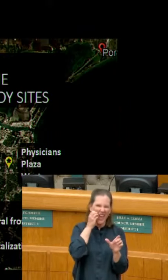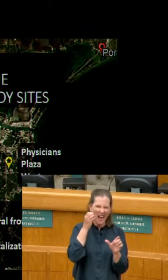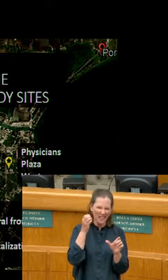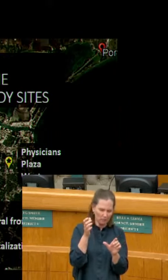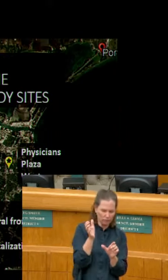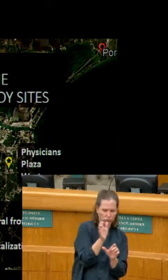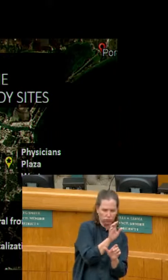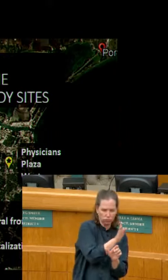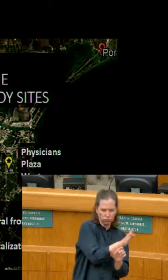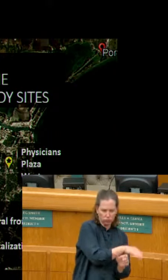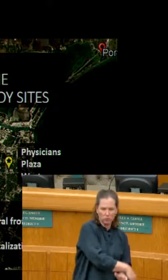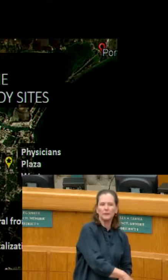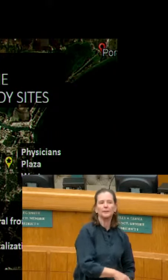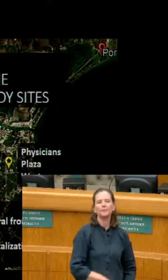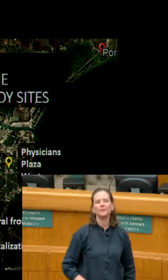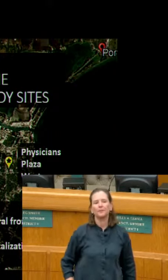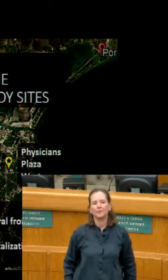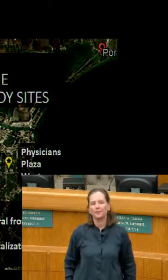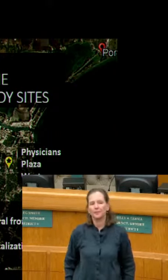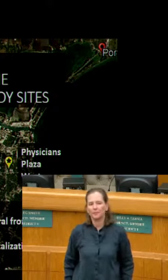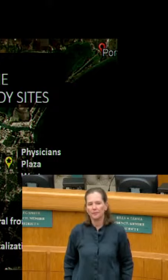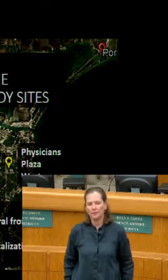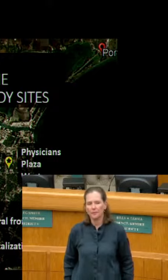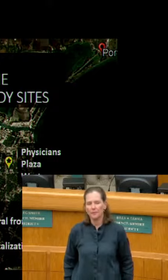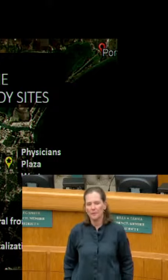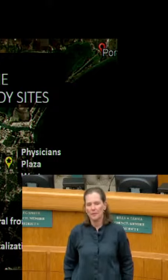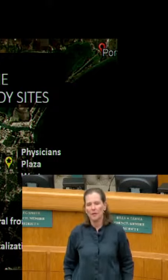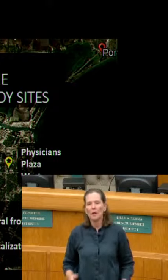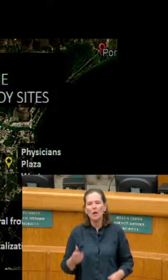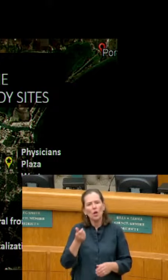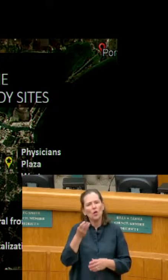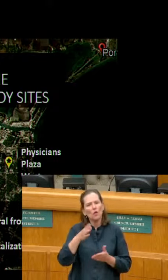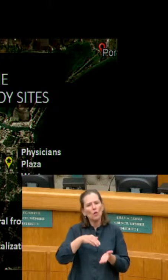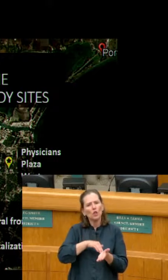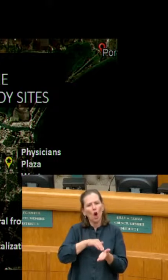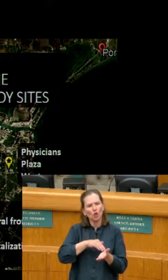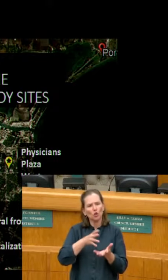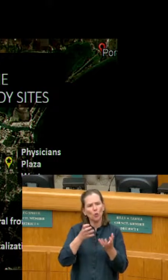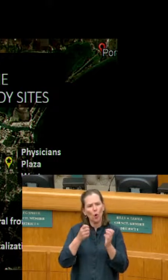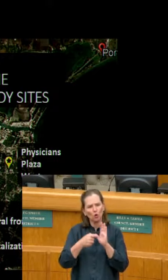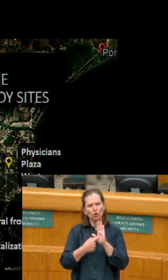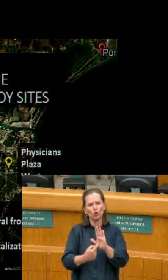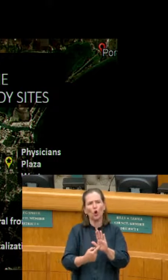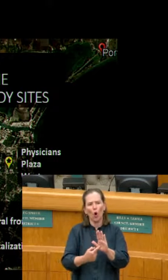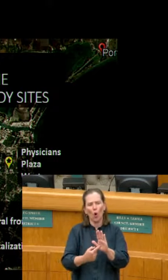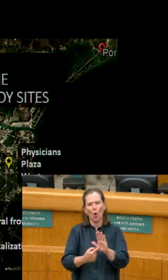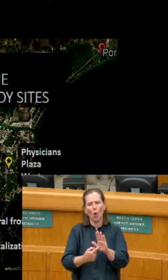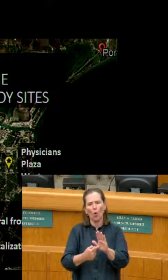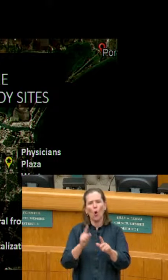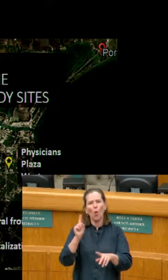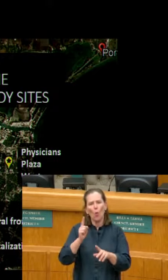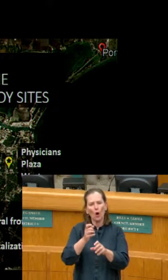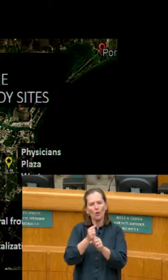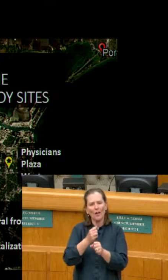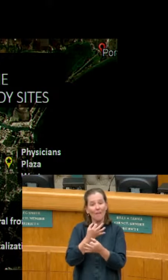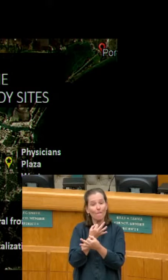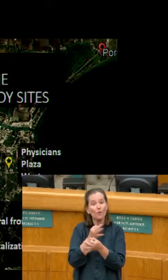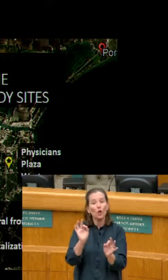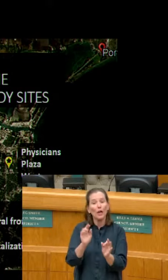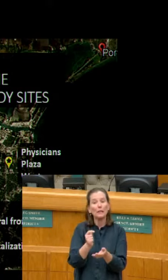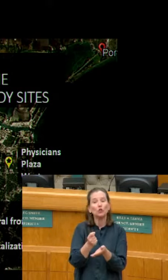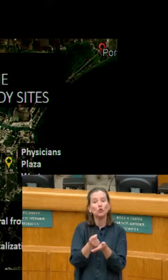Some doctors have asked me to plug the monoclonal antibody sites. They're free. And this is a map of Corpus